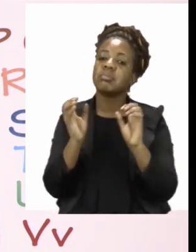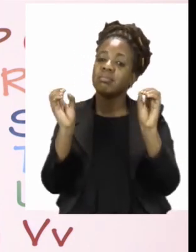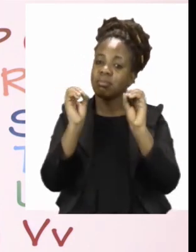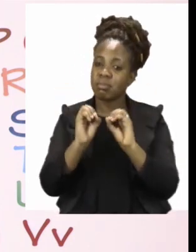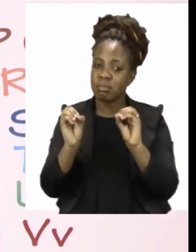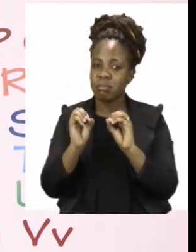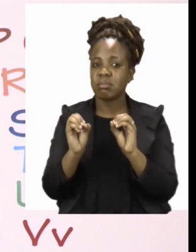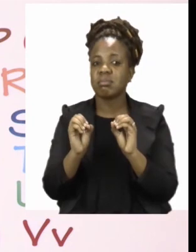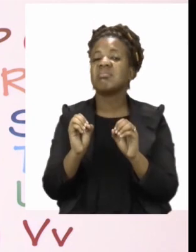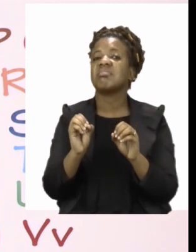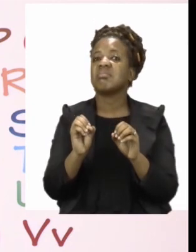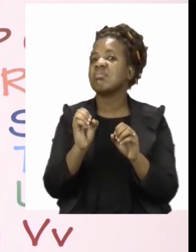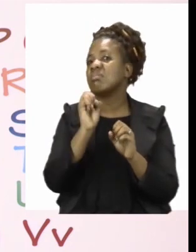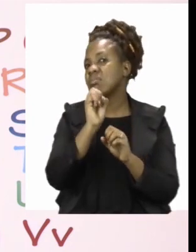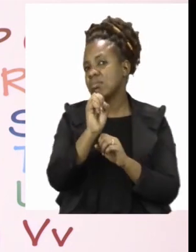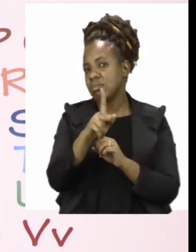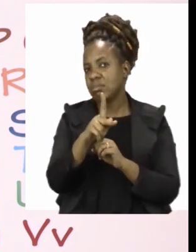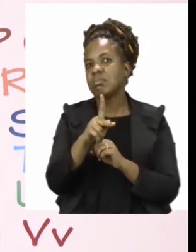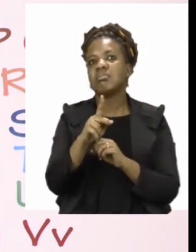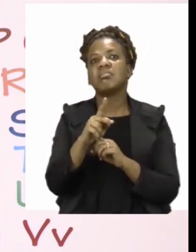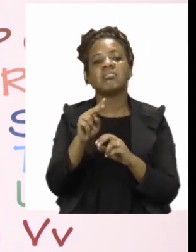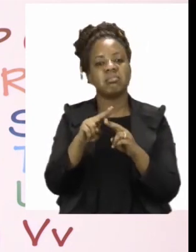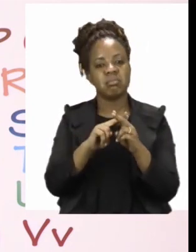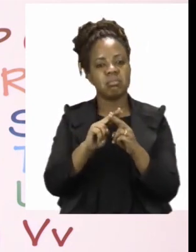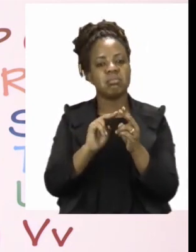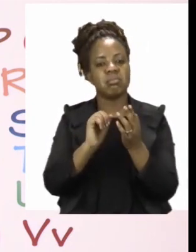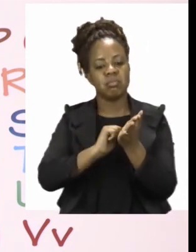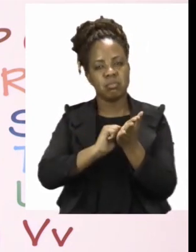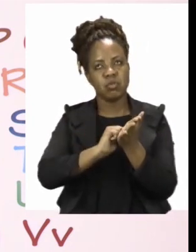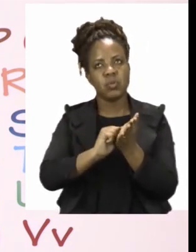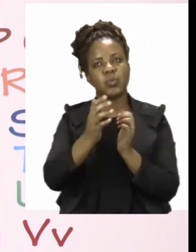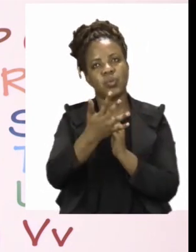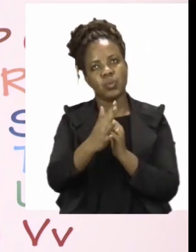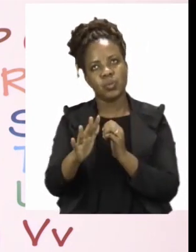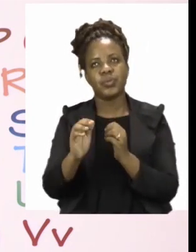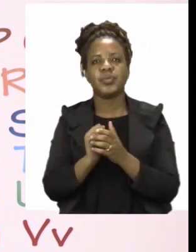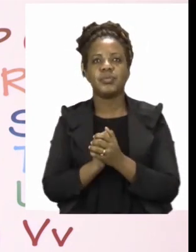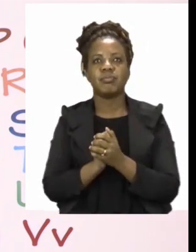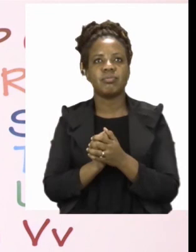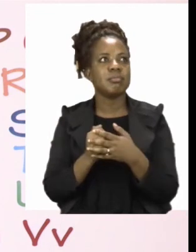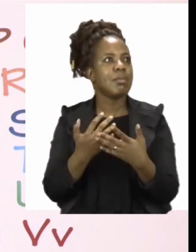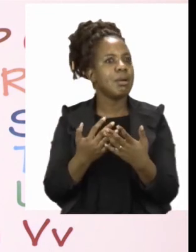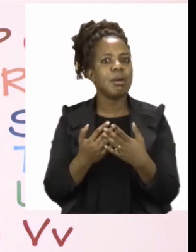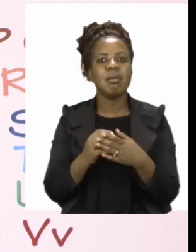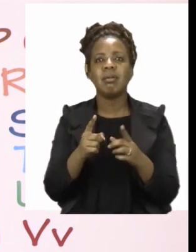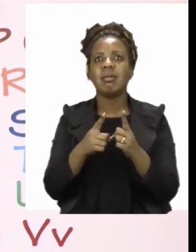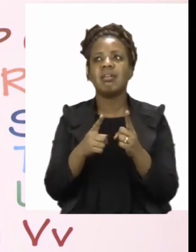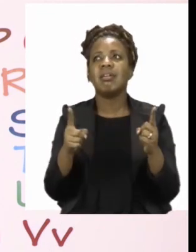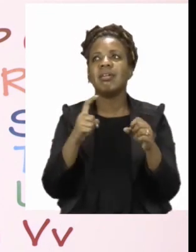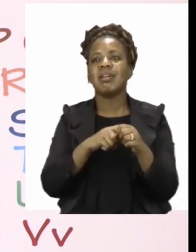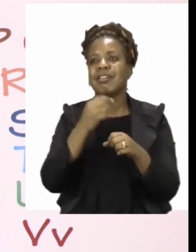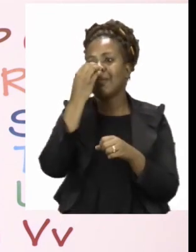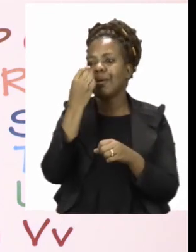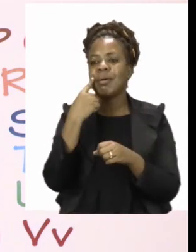participate in our school booklet program? Please contact us on 081 74 3759 and we will put you on our